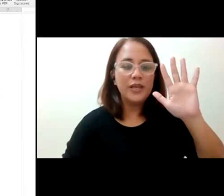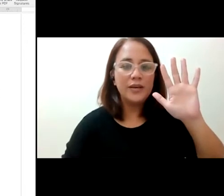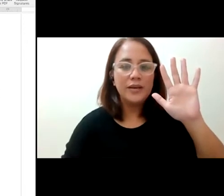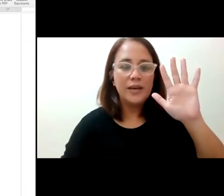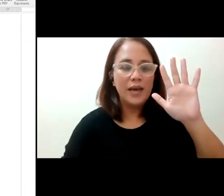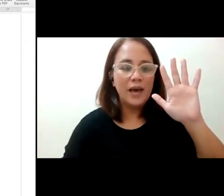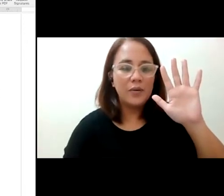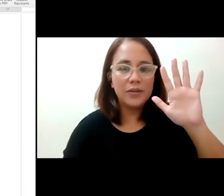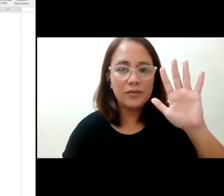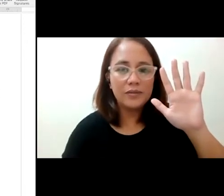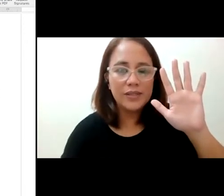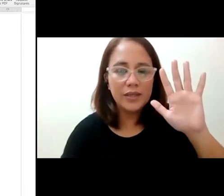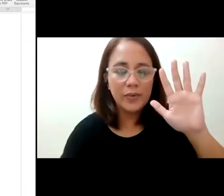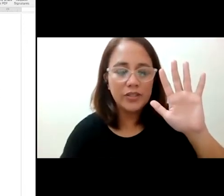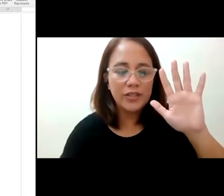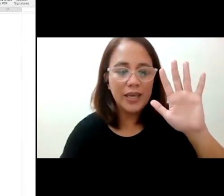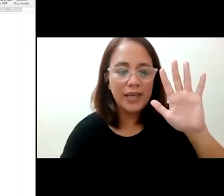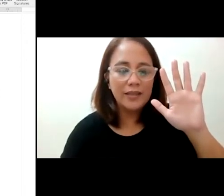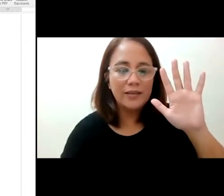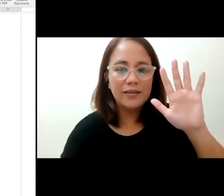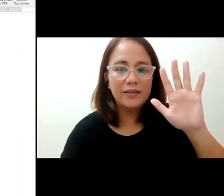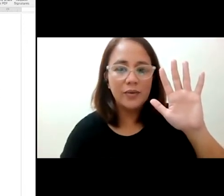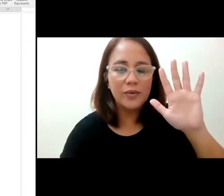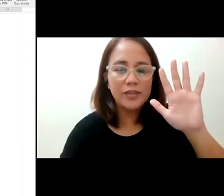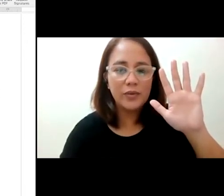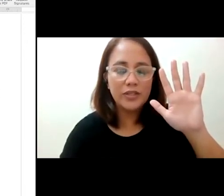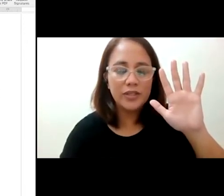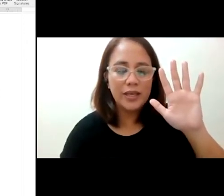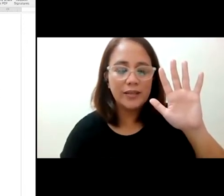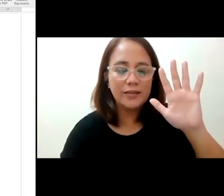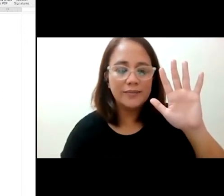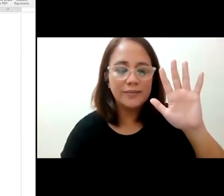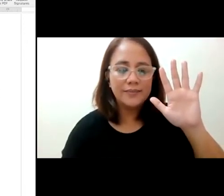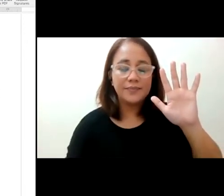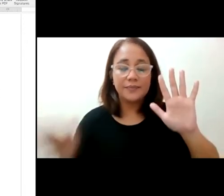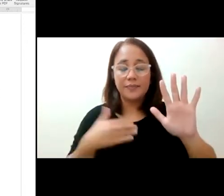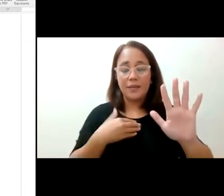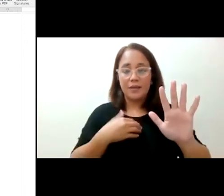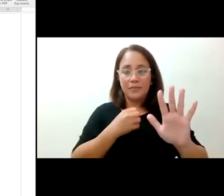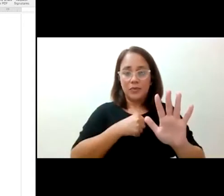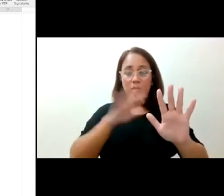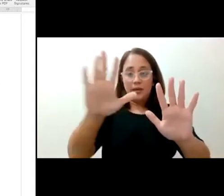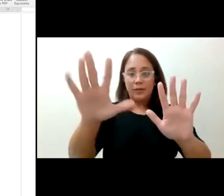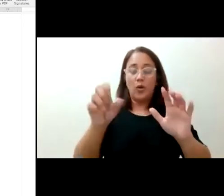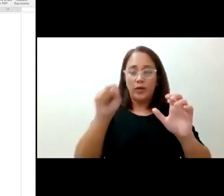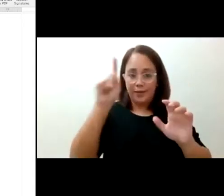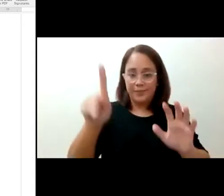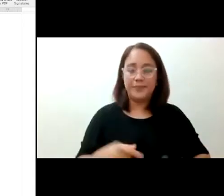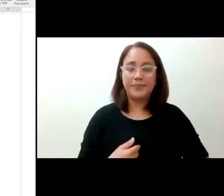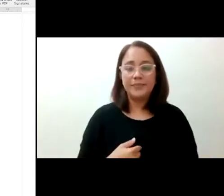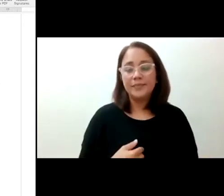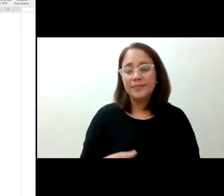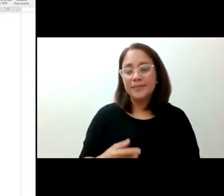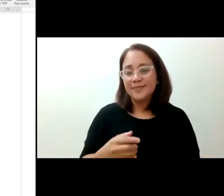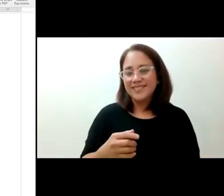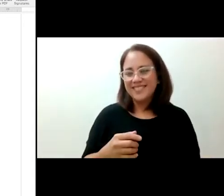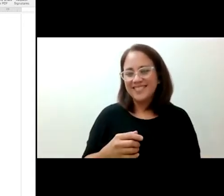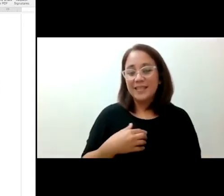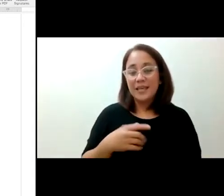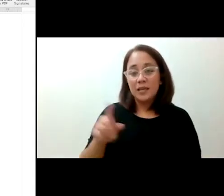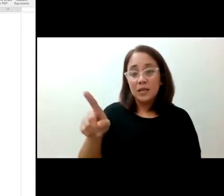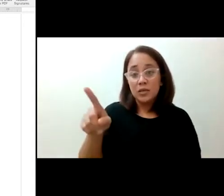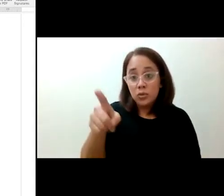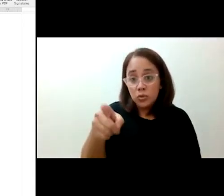Dr. Rudy, what Mhm. was the question again? What was the question Sorry, again? yes, okay. Have you